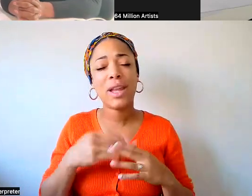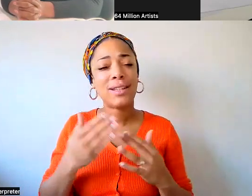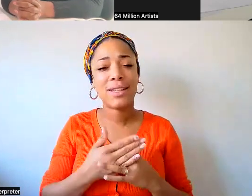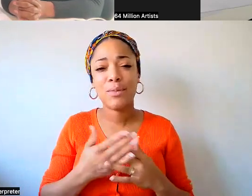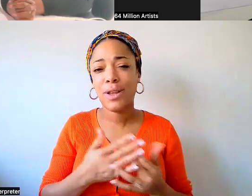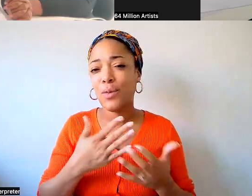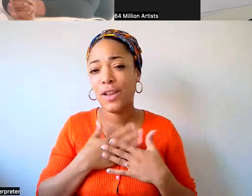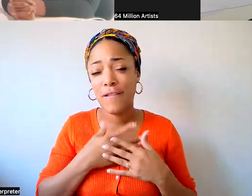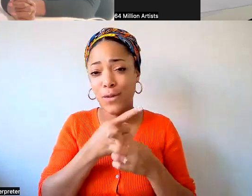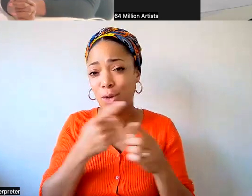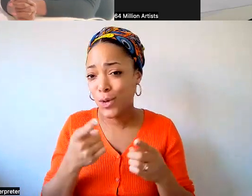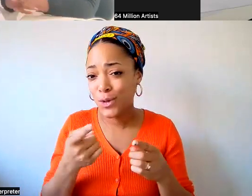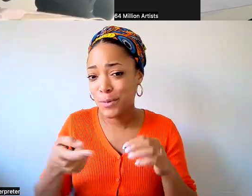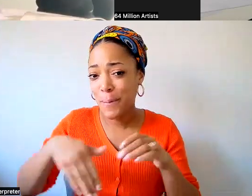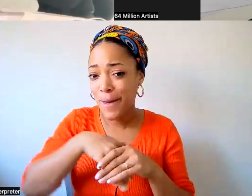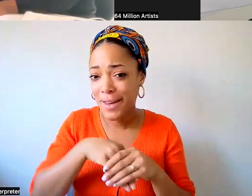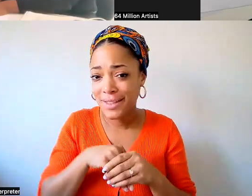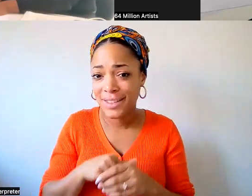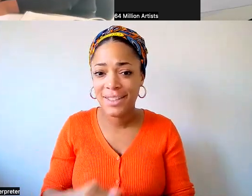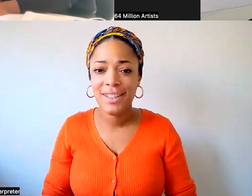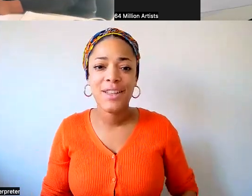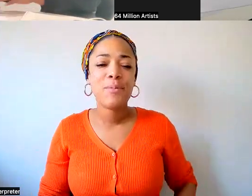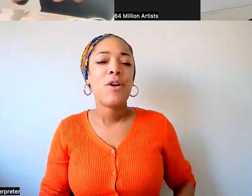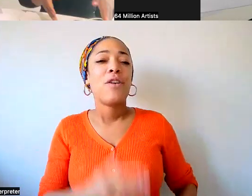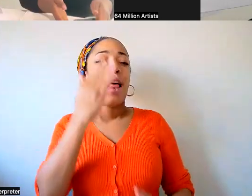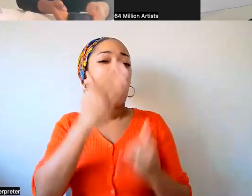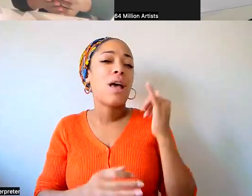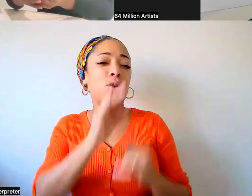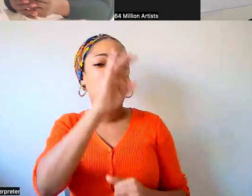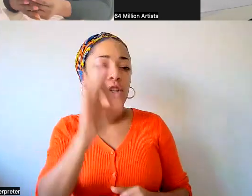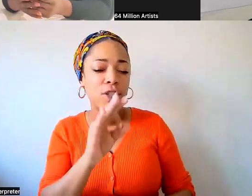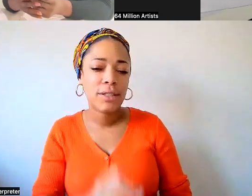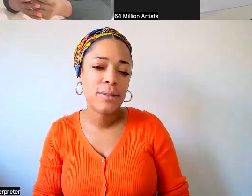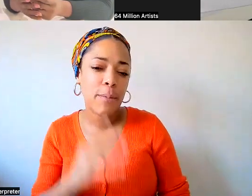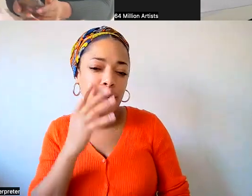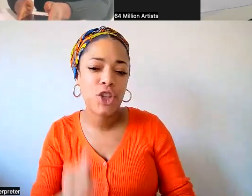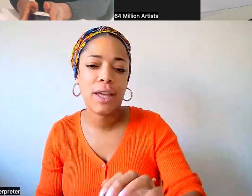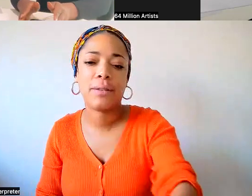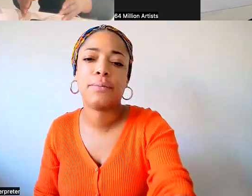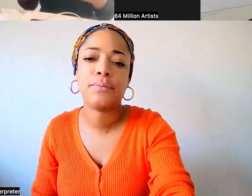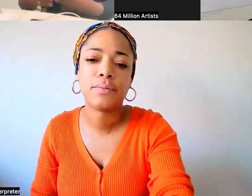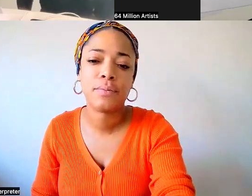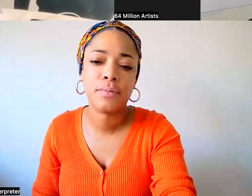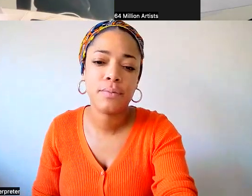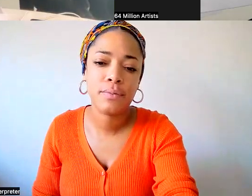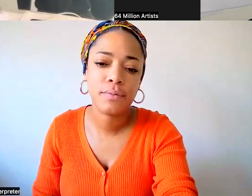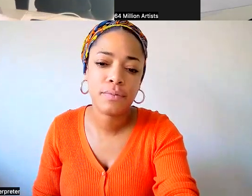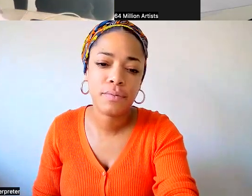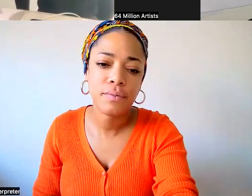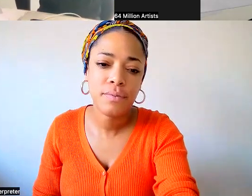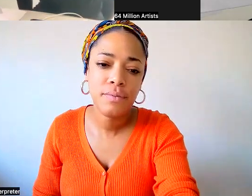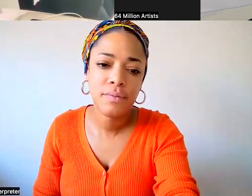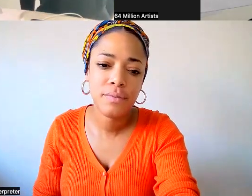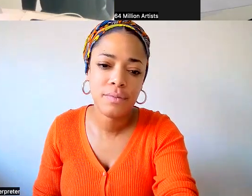you. So tomorrow's the 11th prompt. But for the last question, yes, Michael Rosen. It's just going to be scary. It's terrifying. Worse